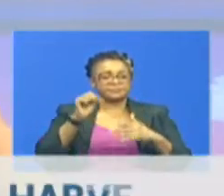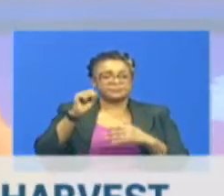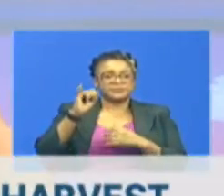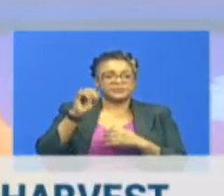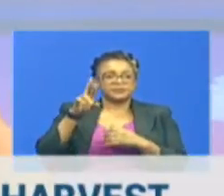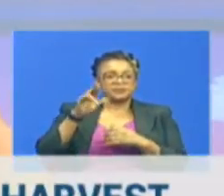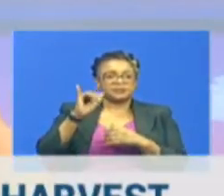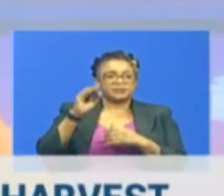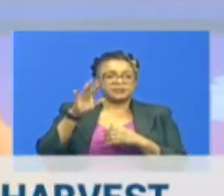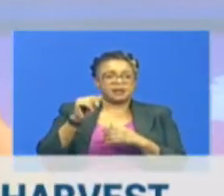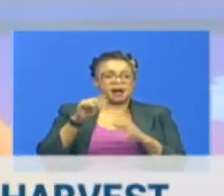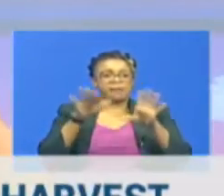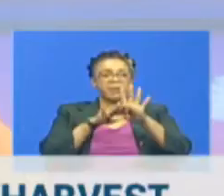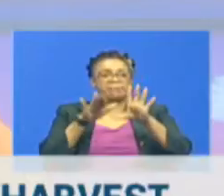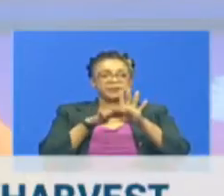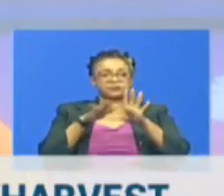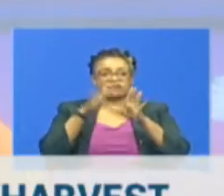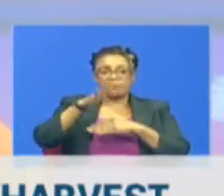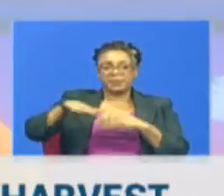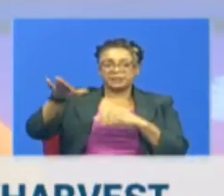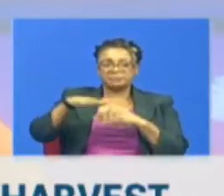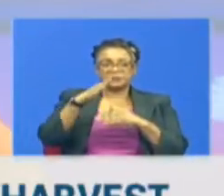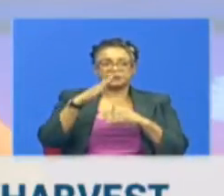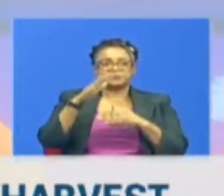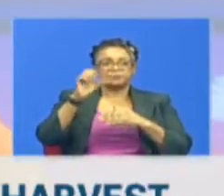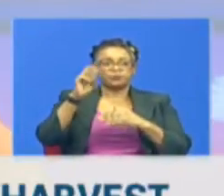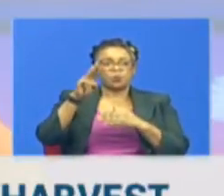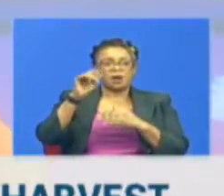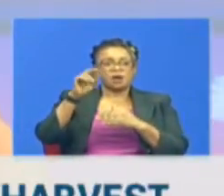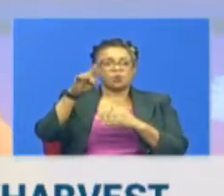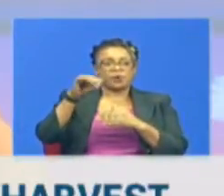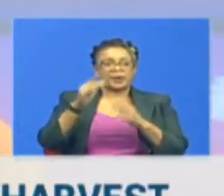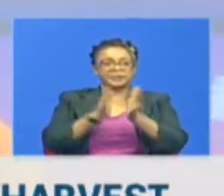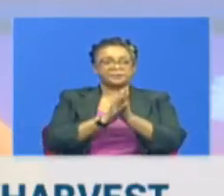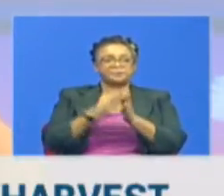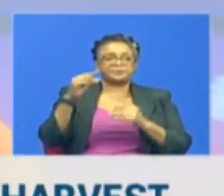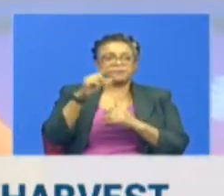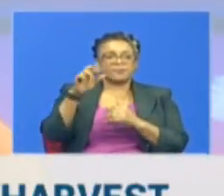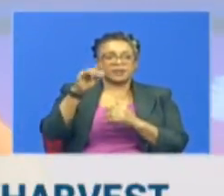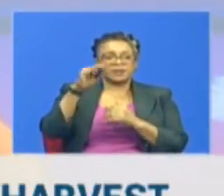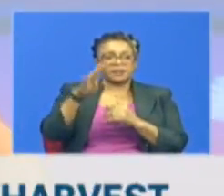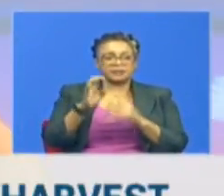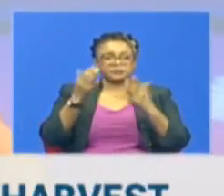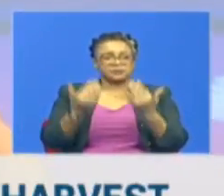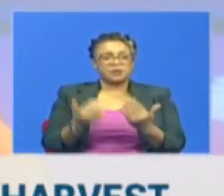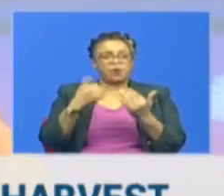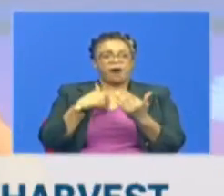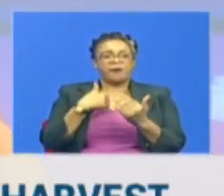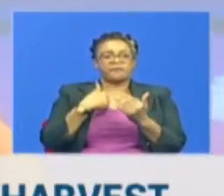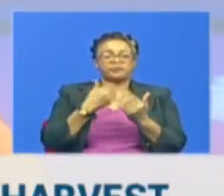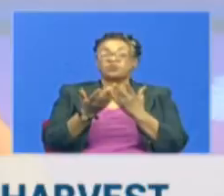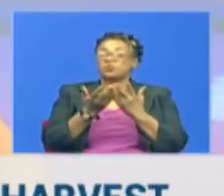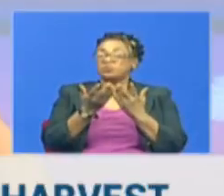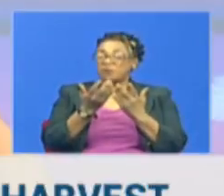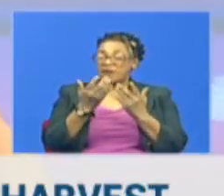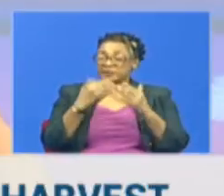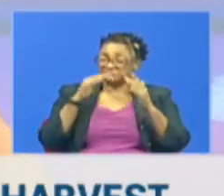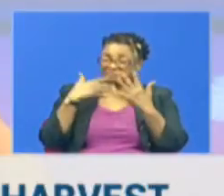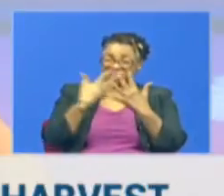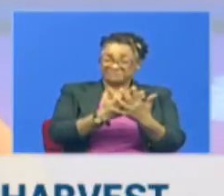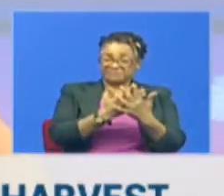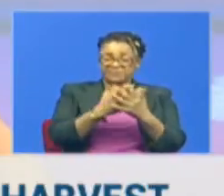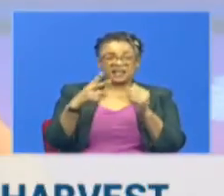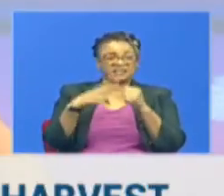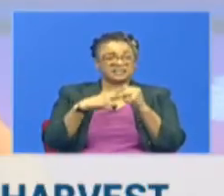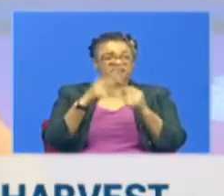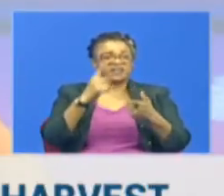John Waluke and his co-accused Grace Wakungu are looking at serving a seven-year jail term if they